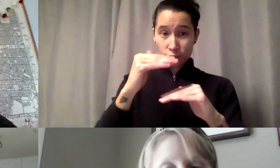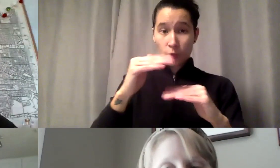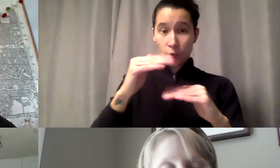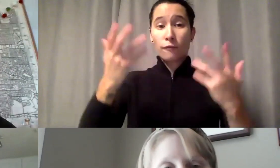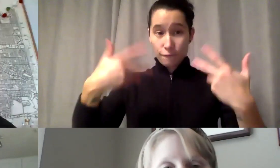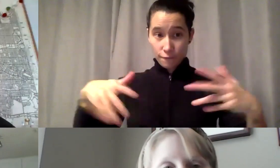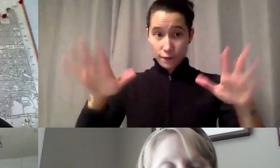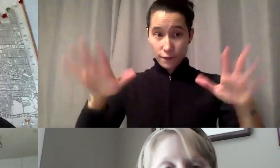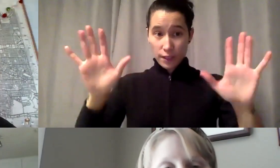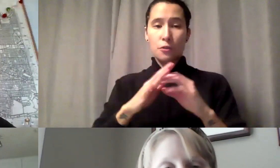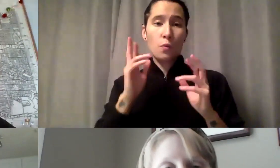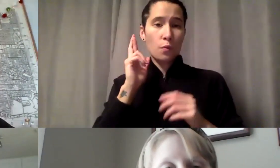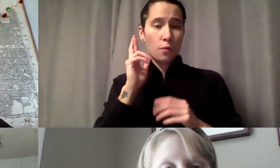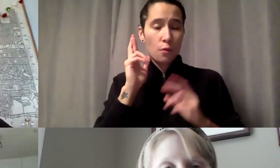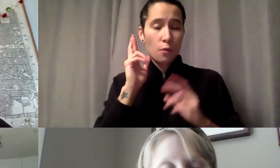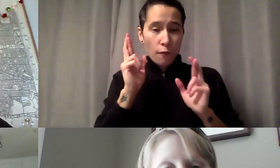sport guidelines 2.5.